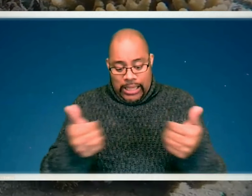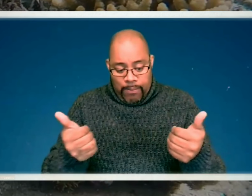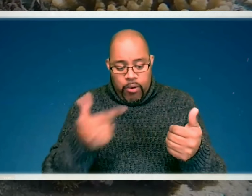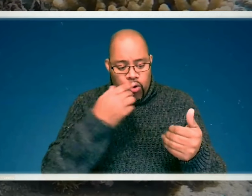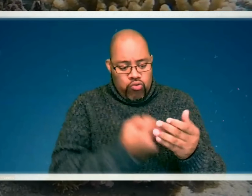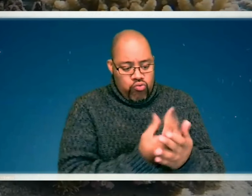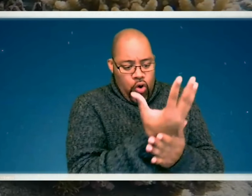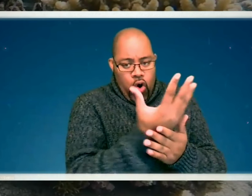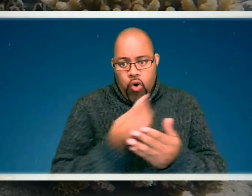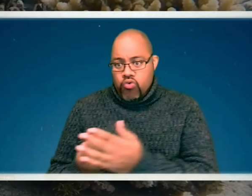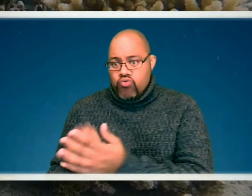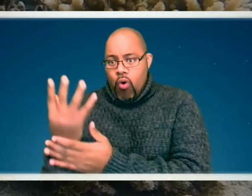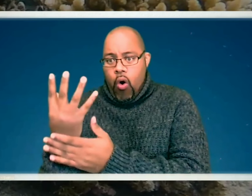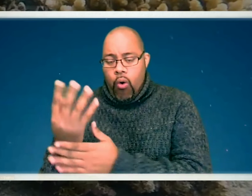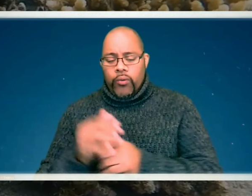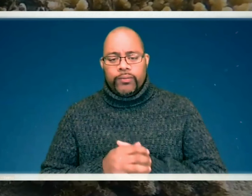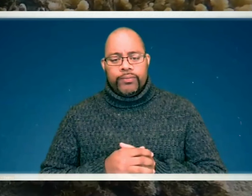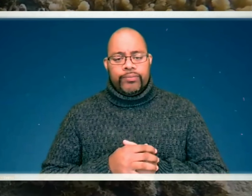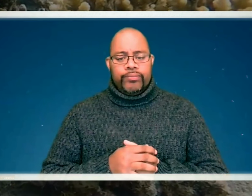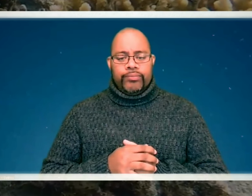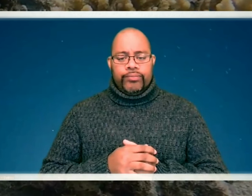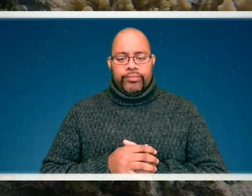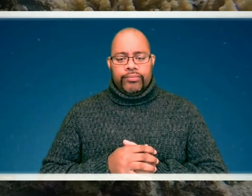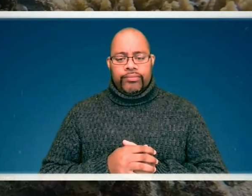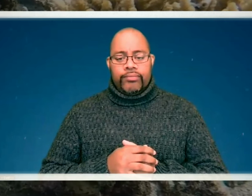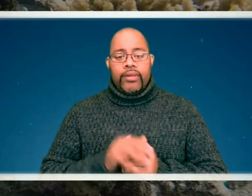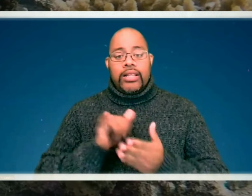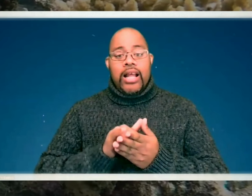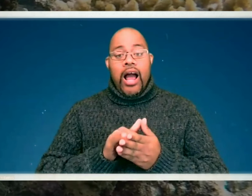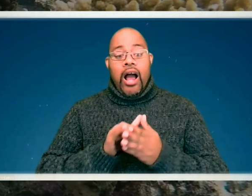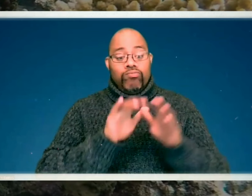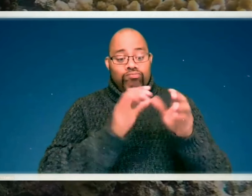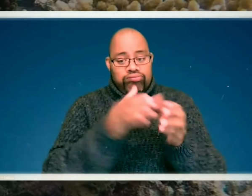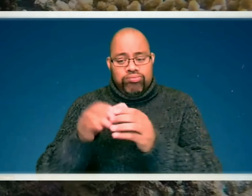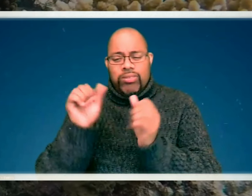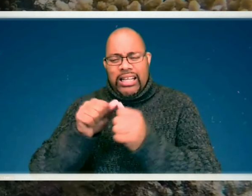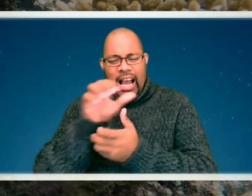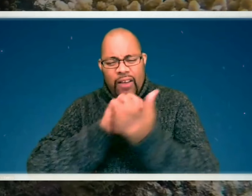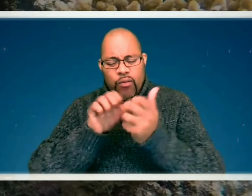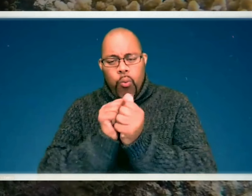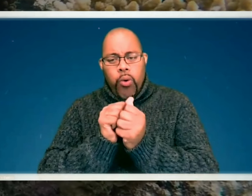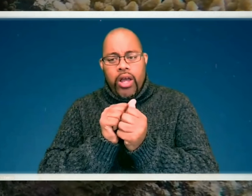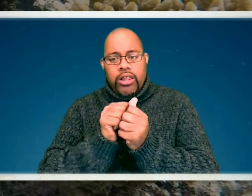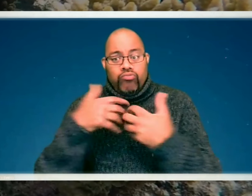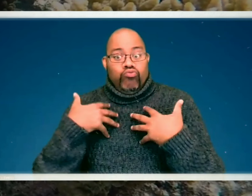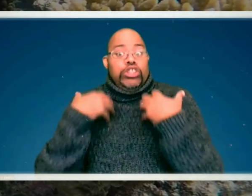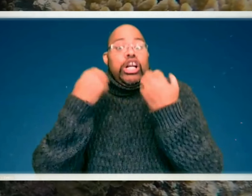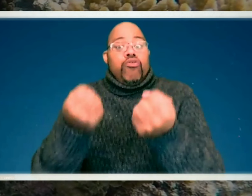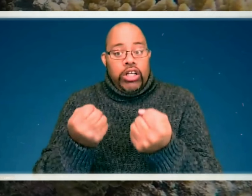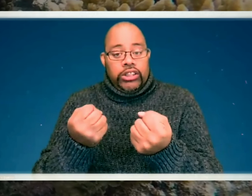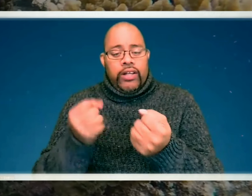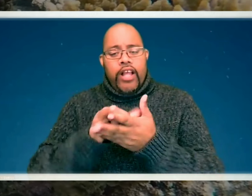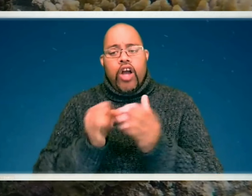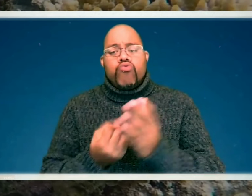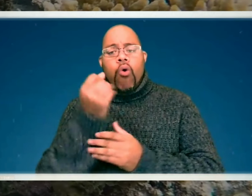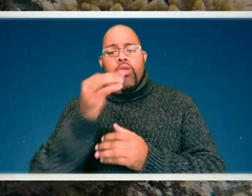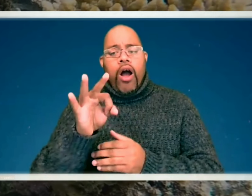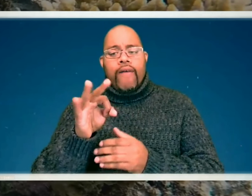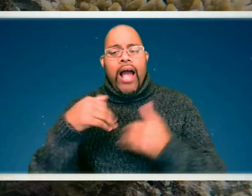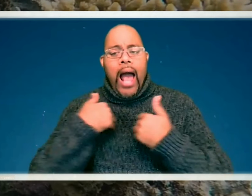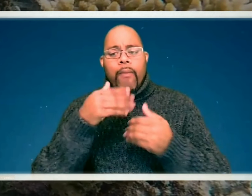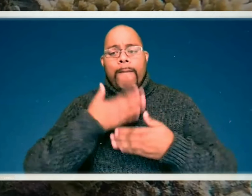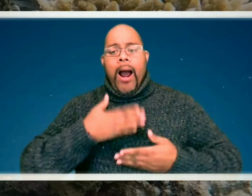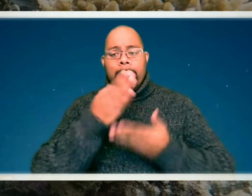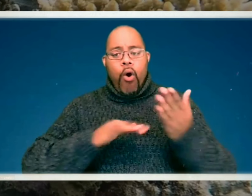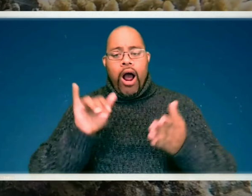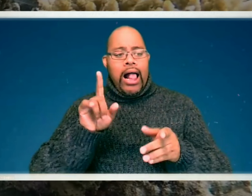that broken part. Now, fragmentation can often be confused with regeneration, which is the regrowth of an organism's body part, such as like